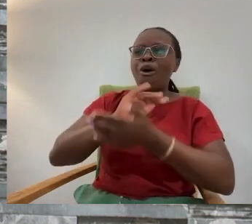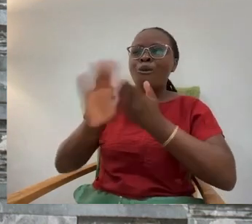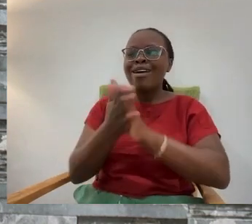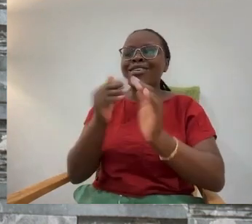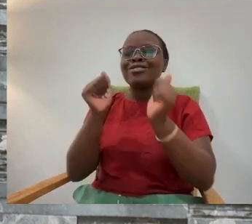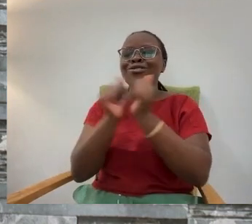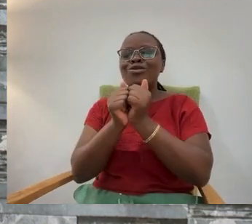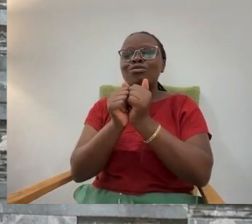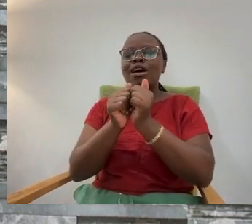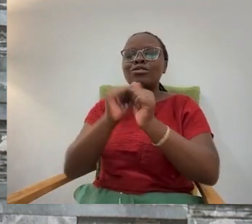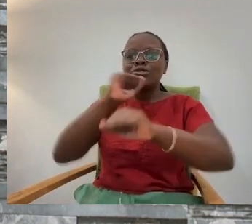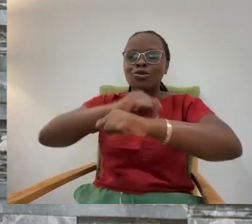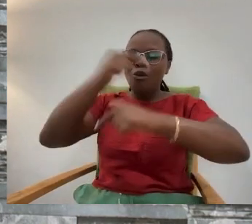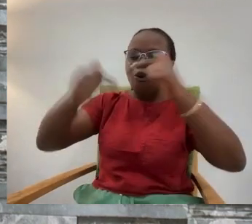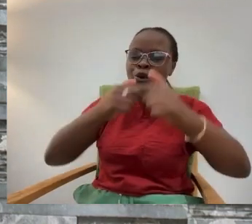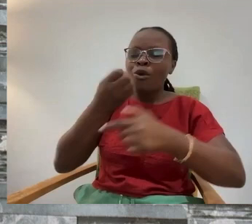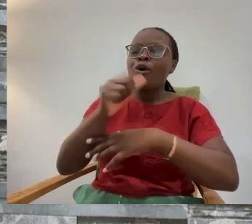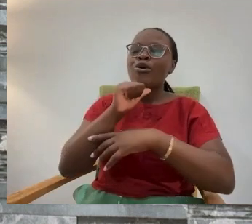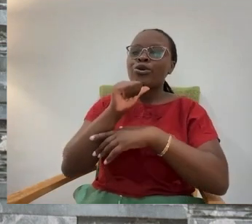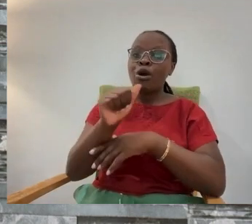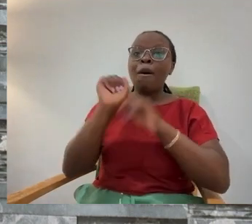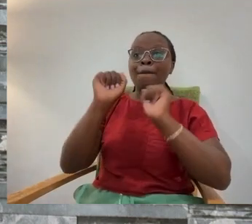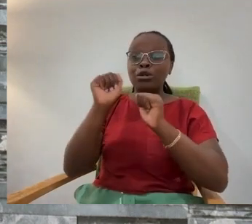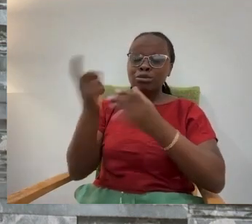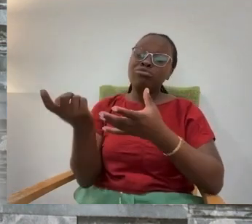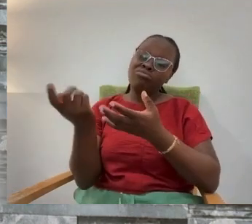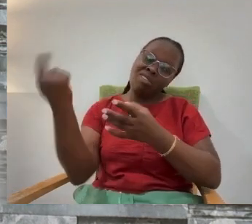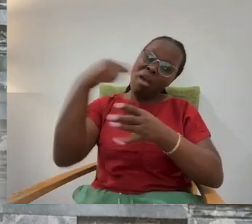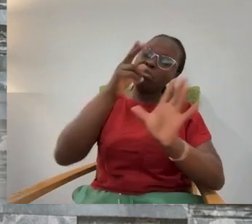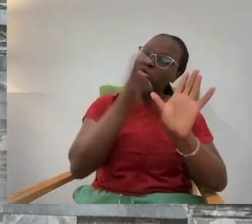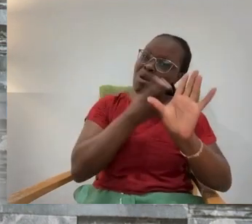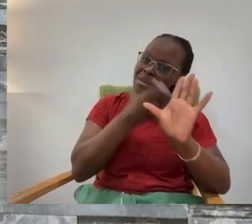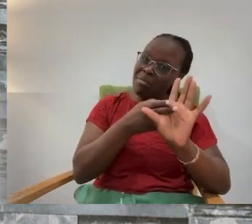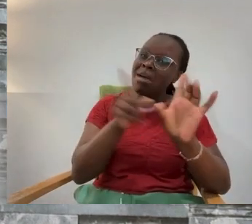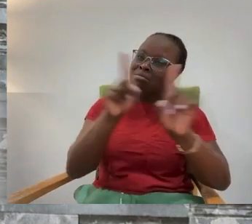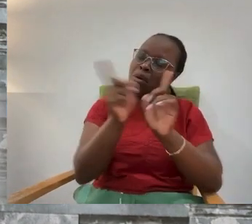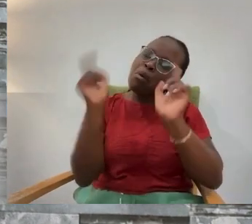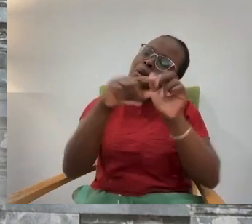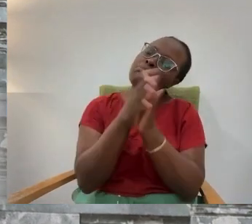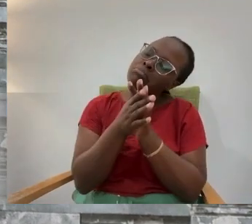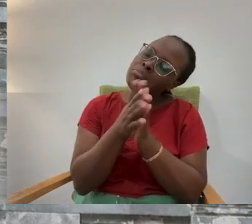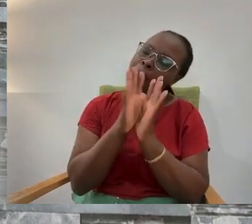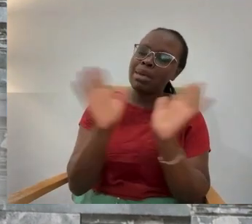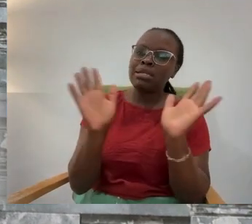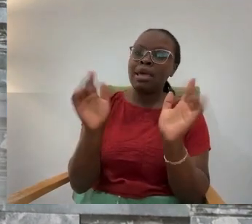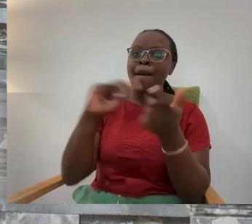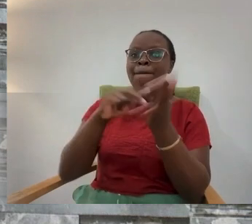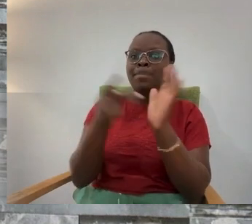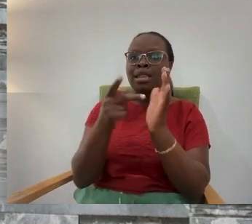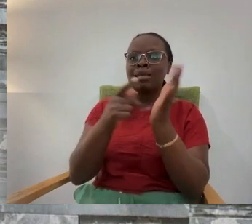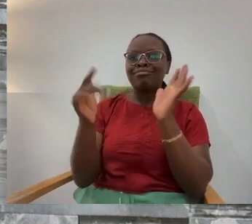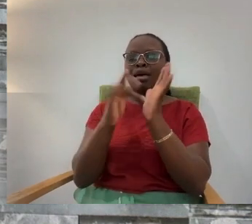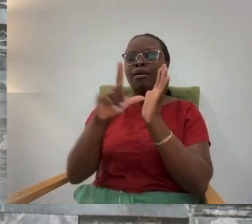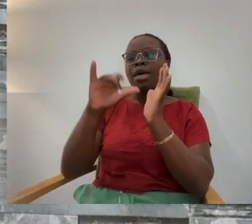or not. You can both attend the conference and you can participate in the hackathon. The link is on the screen where you can participate